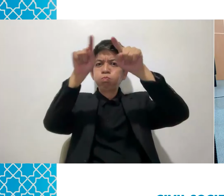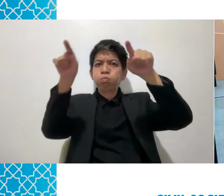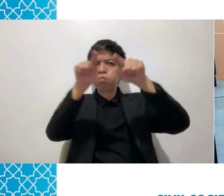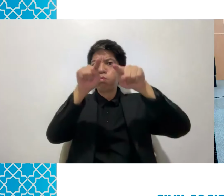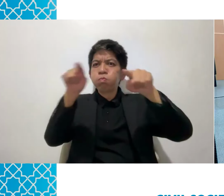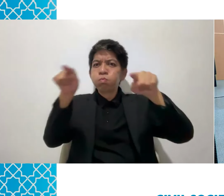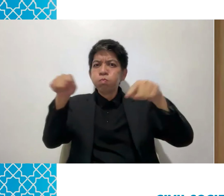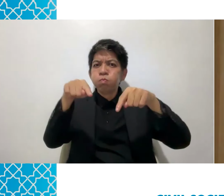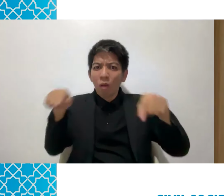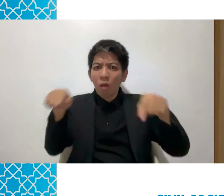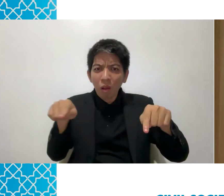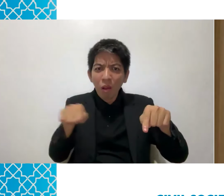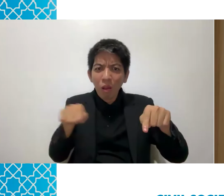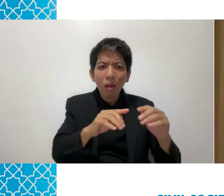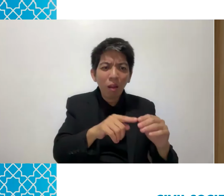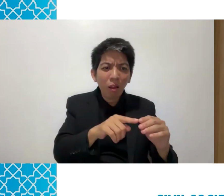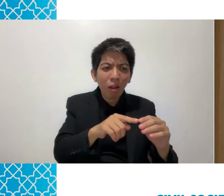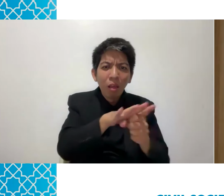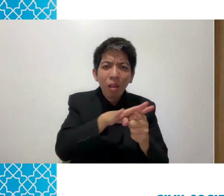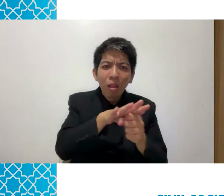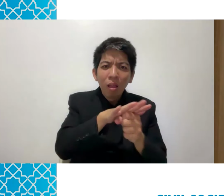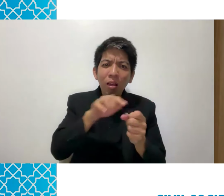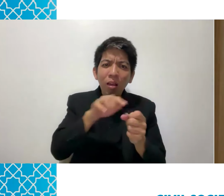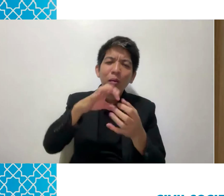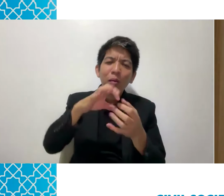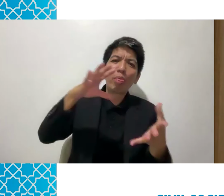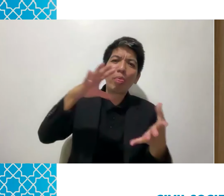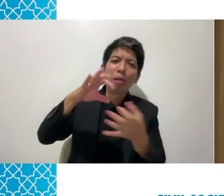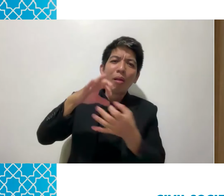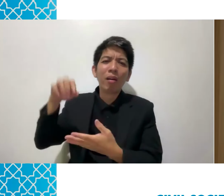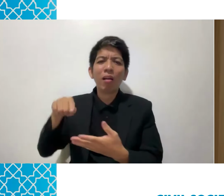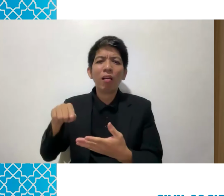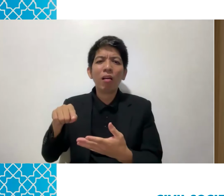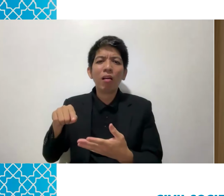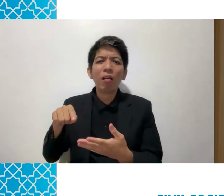the translation to the strategies and plans. It's for the